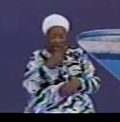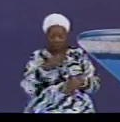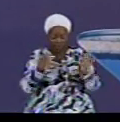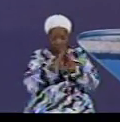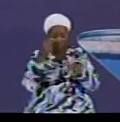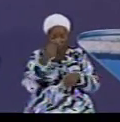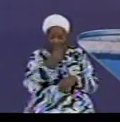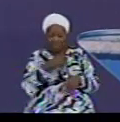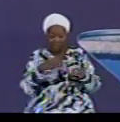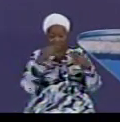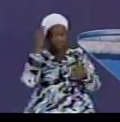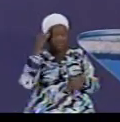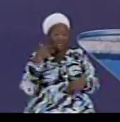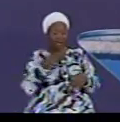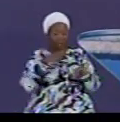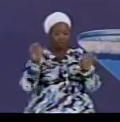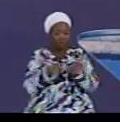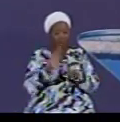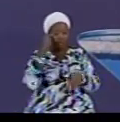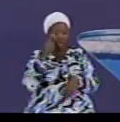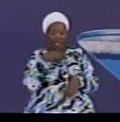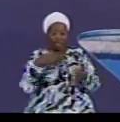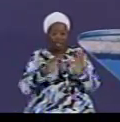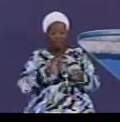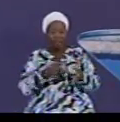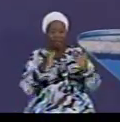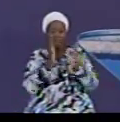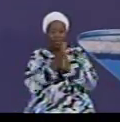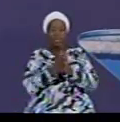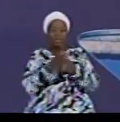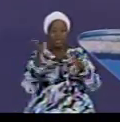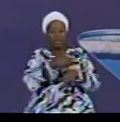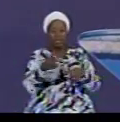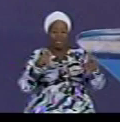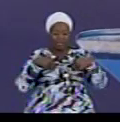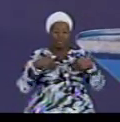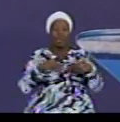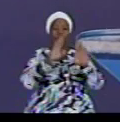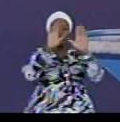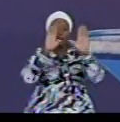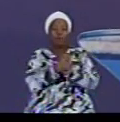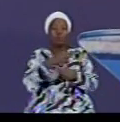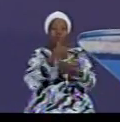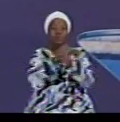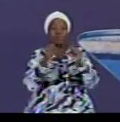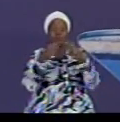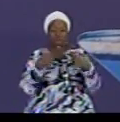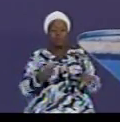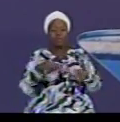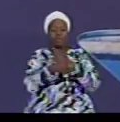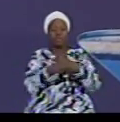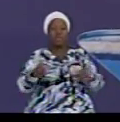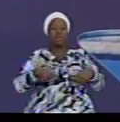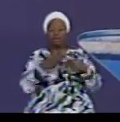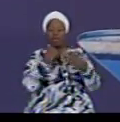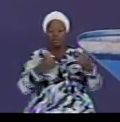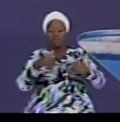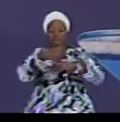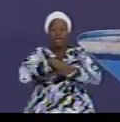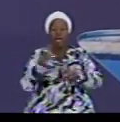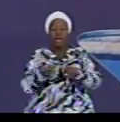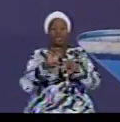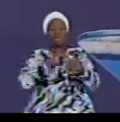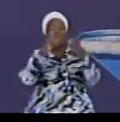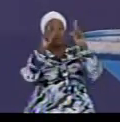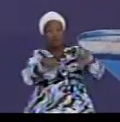eyes, let us pray, they accepted. Miracle of salvation took place in their lives. And tonight, as I